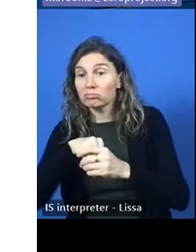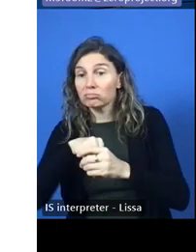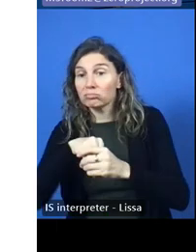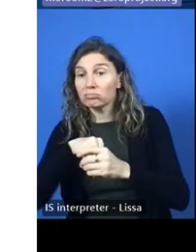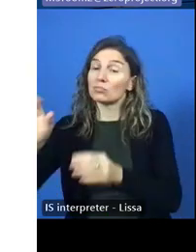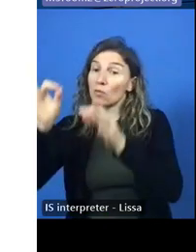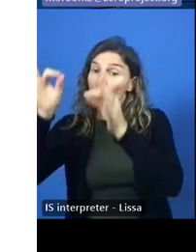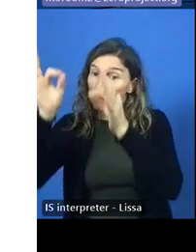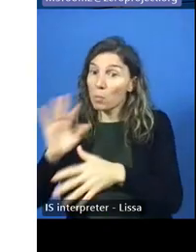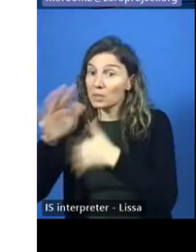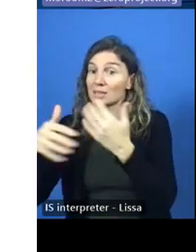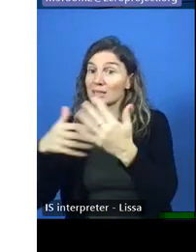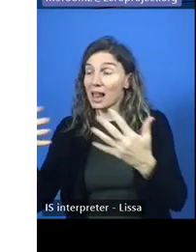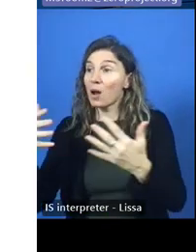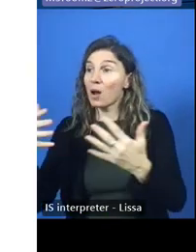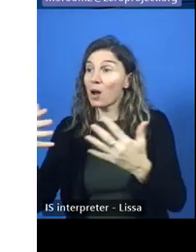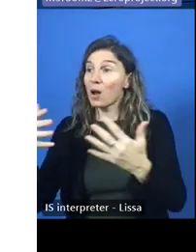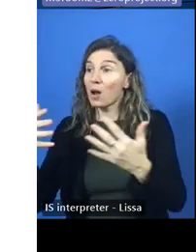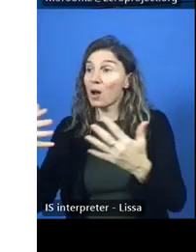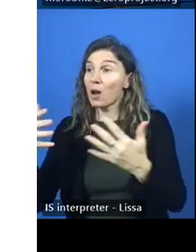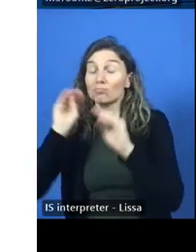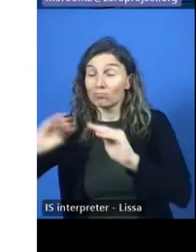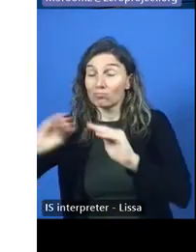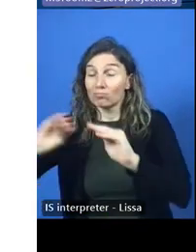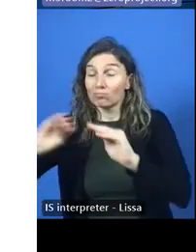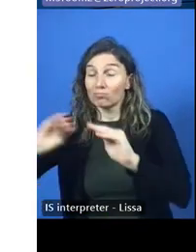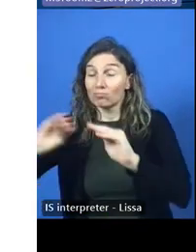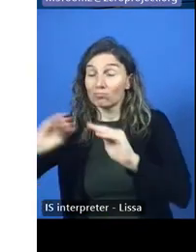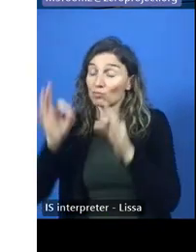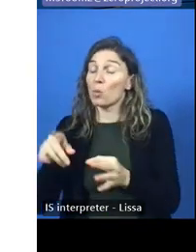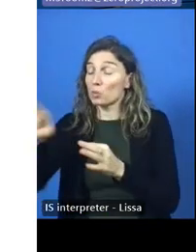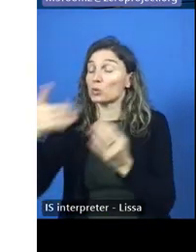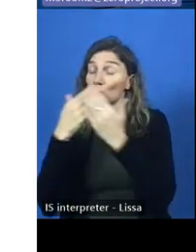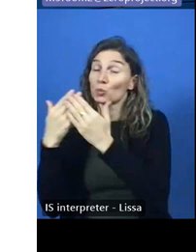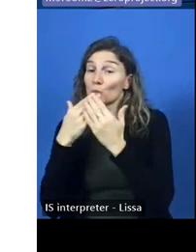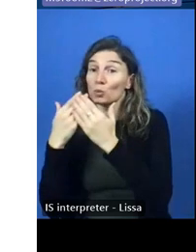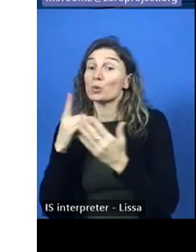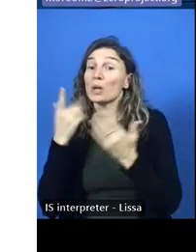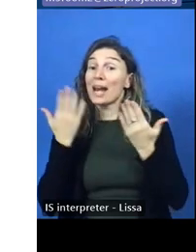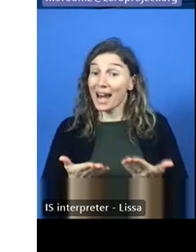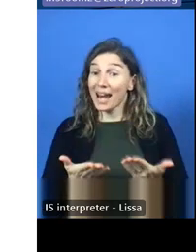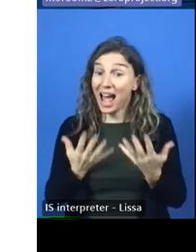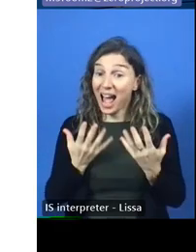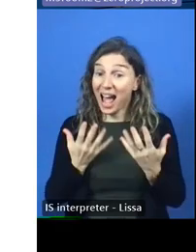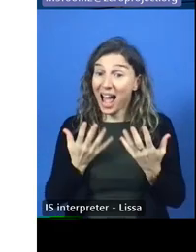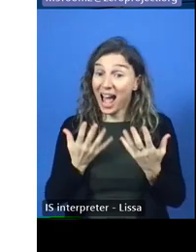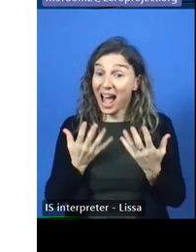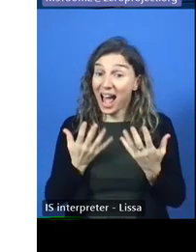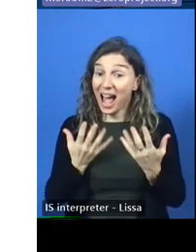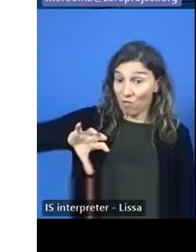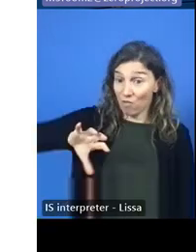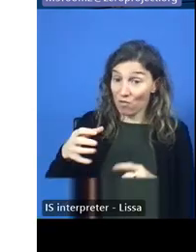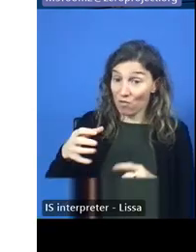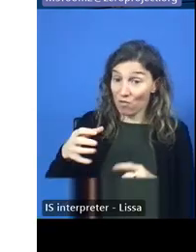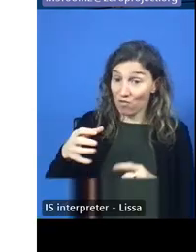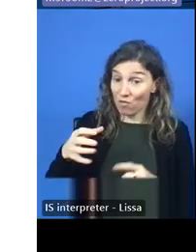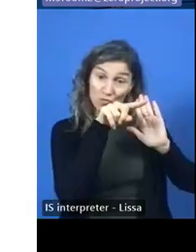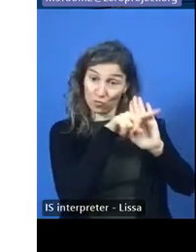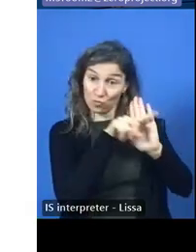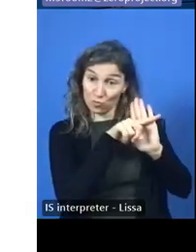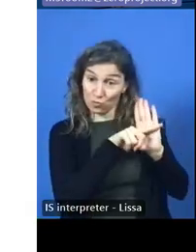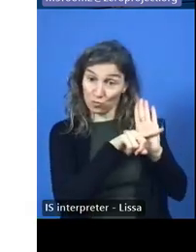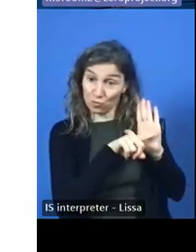they actually developed a regional regulation in order to actually be